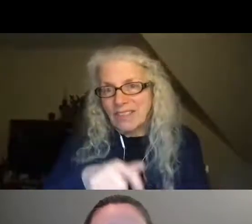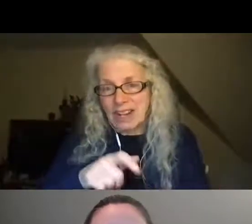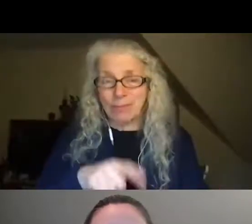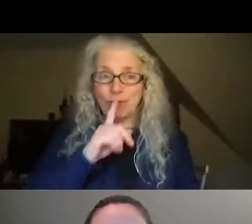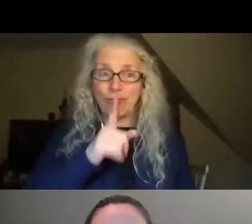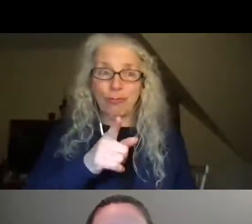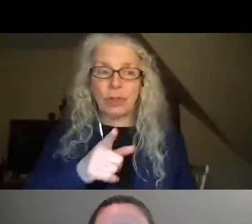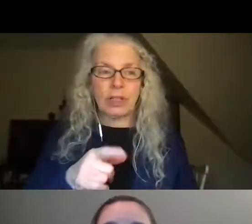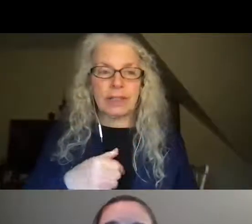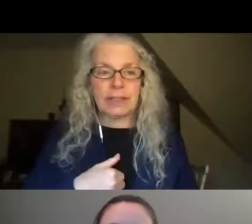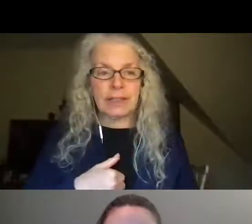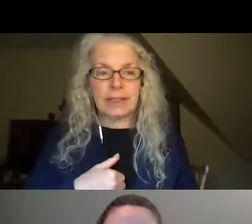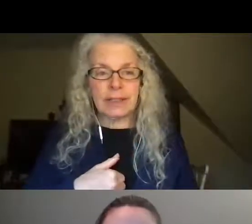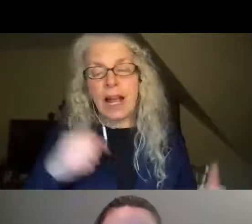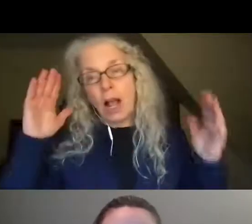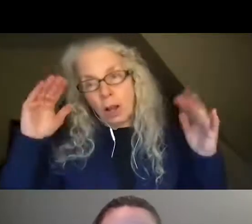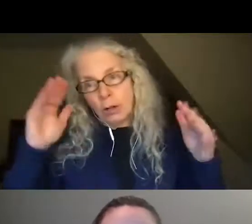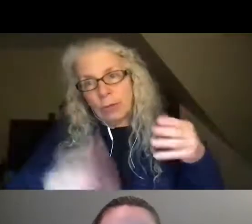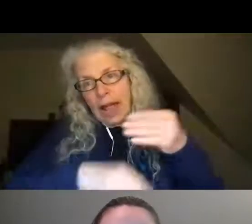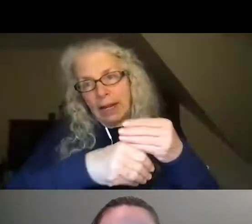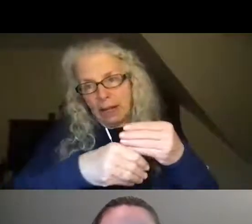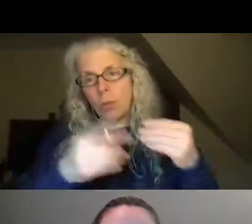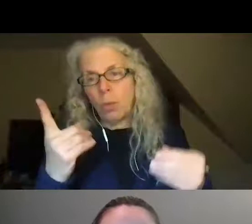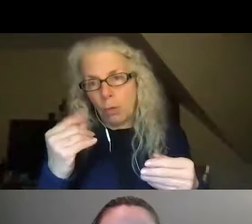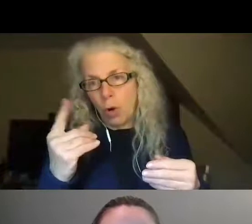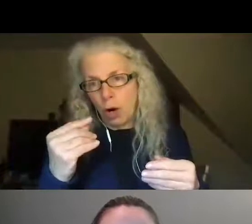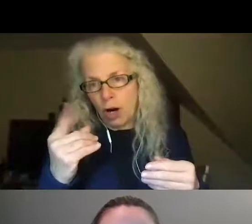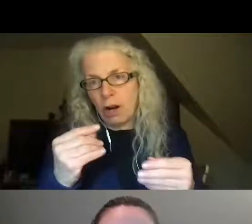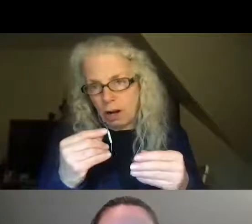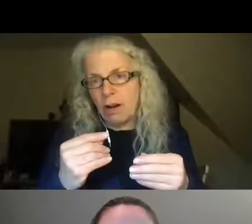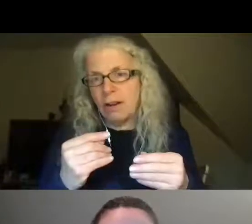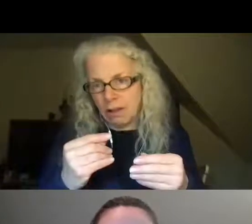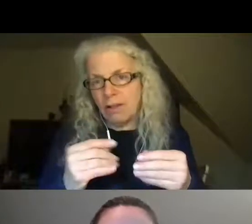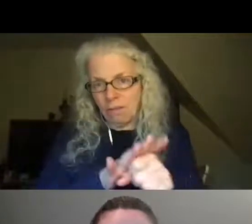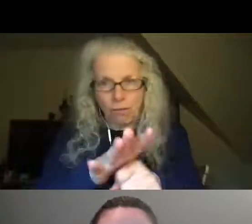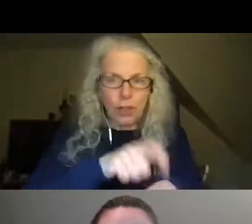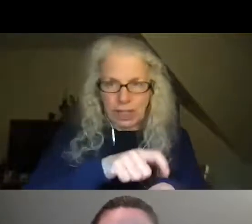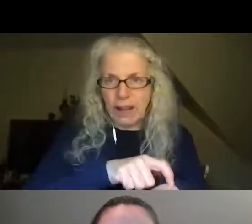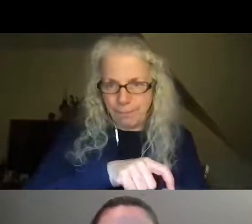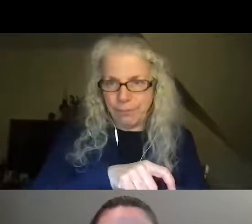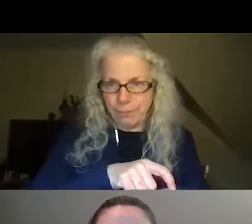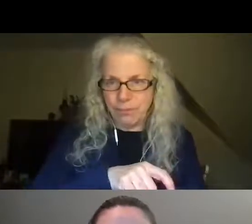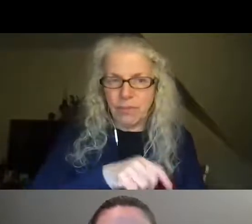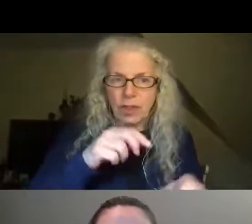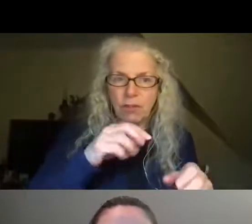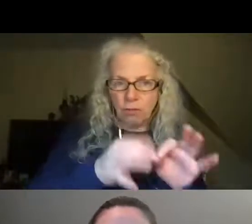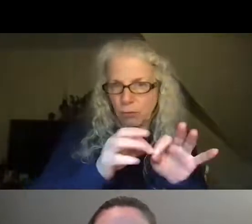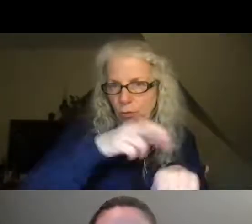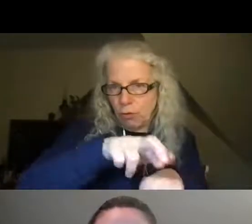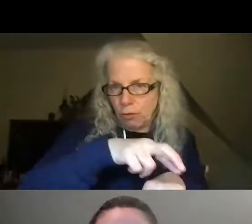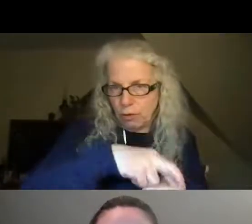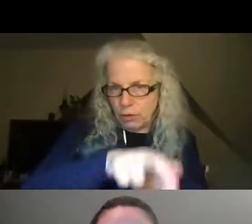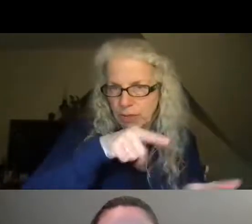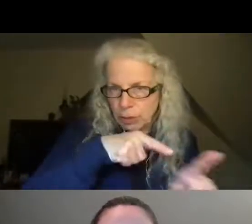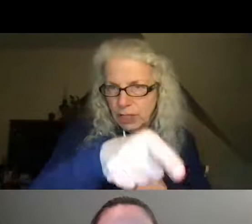full-time, an additional full-time referral specialist would be extremely beneficial,